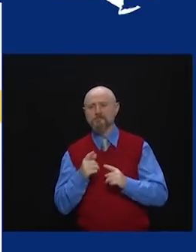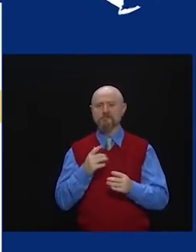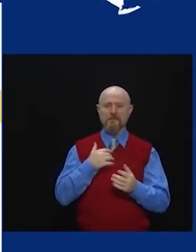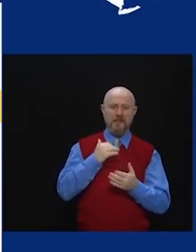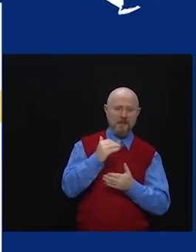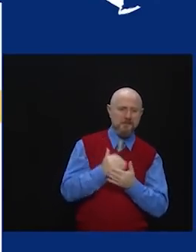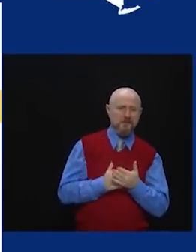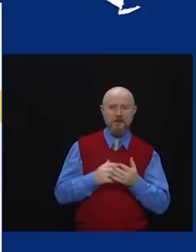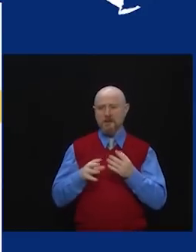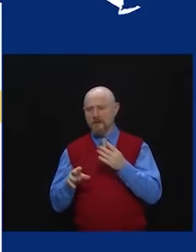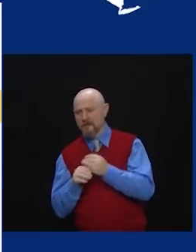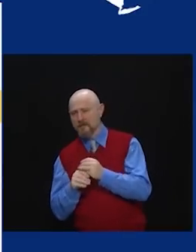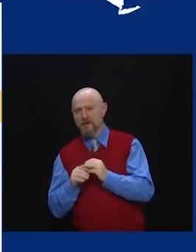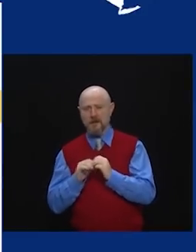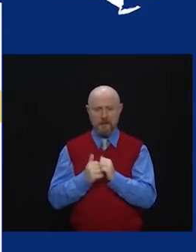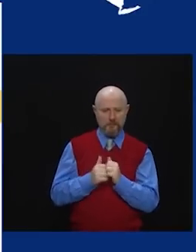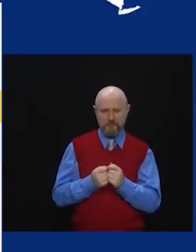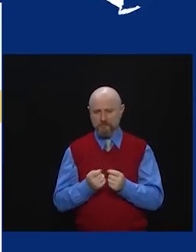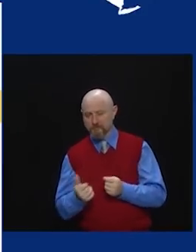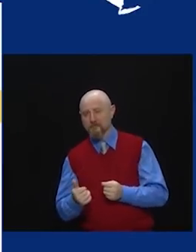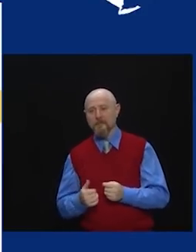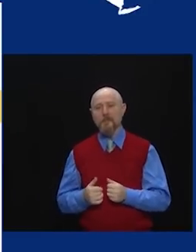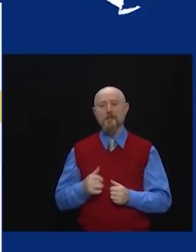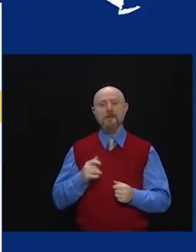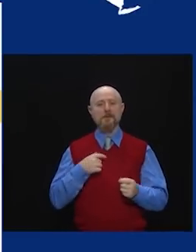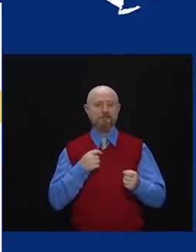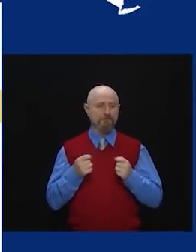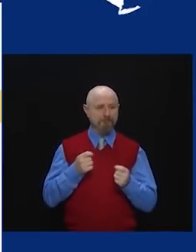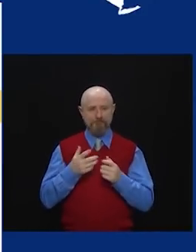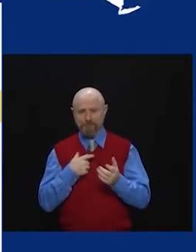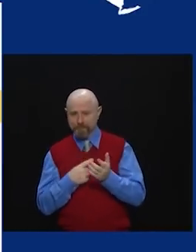can continue a surge and flex strategies so no